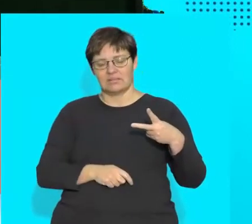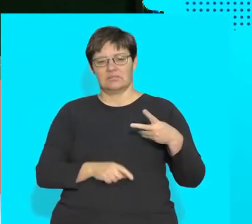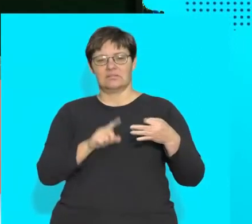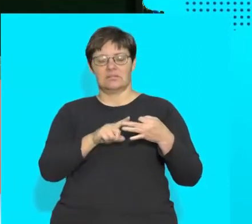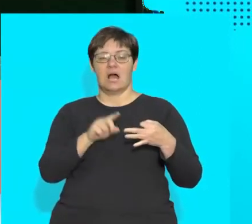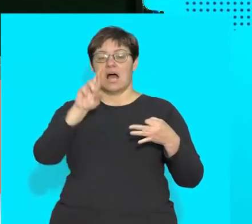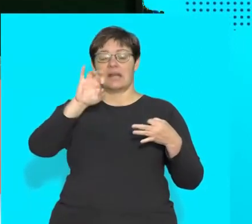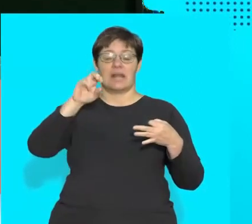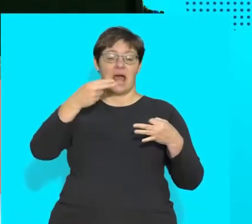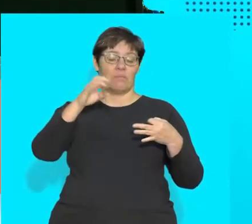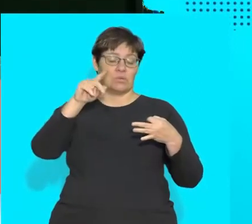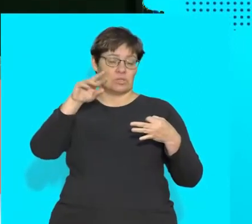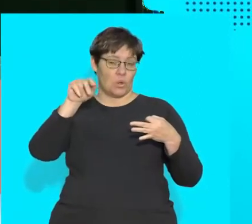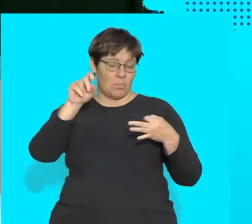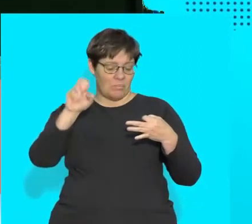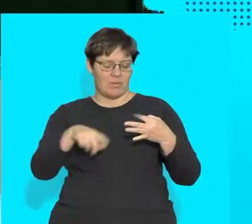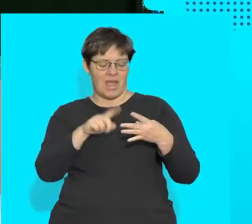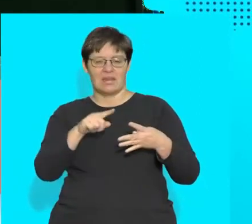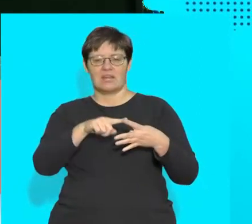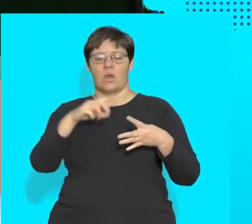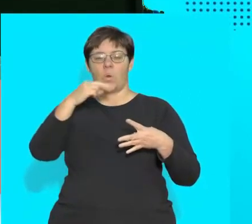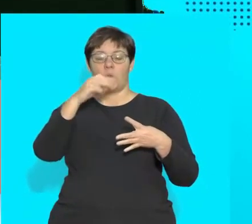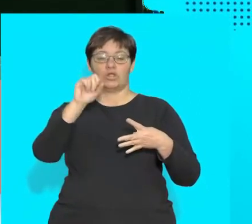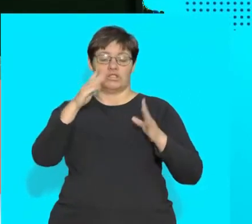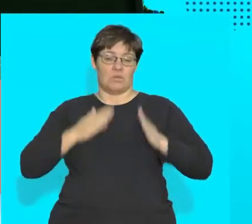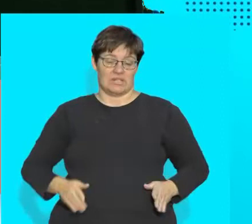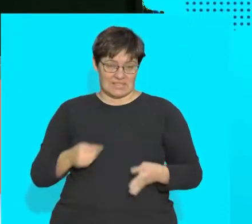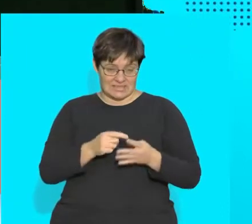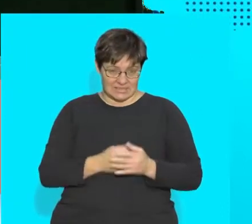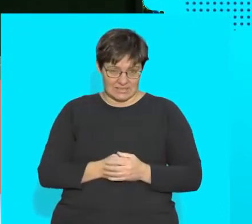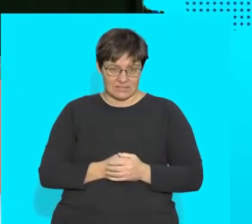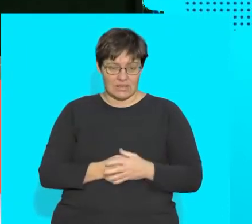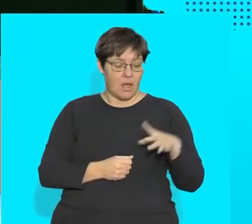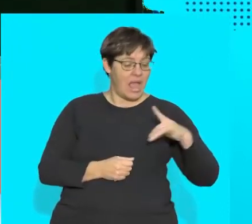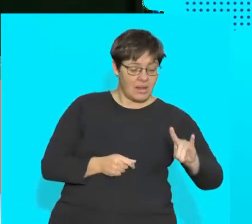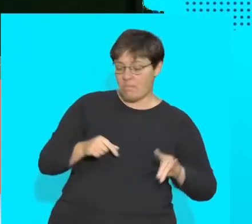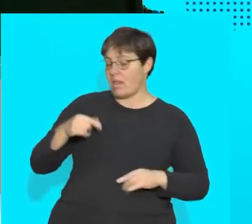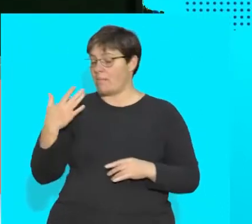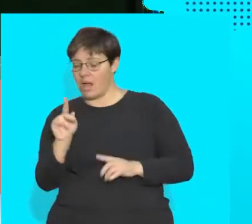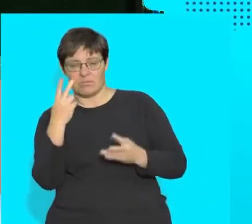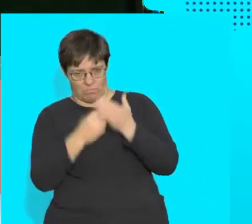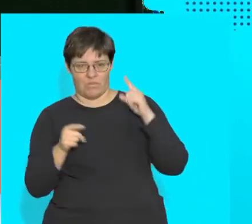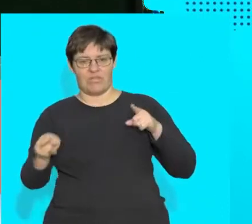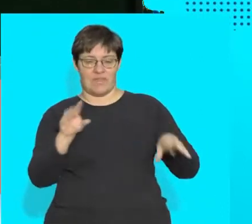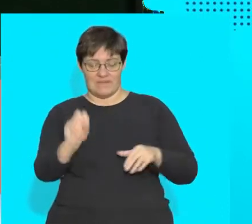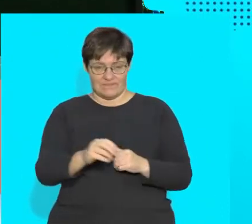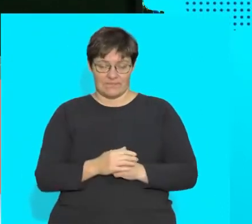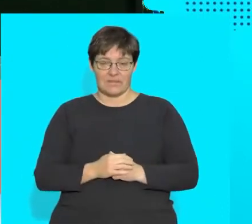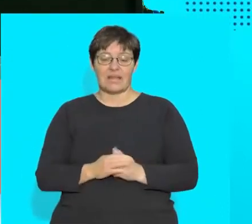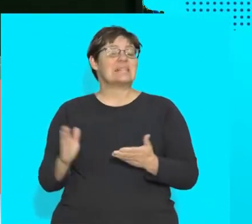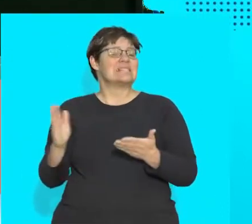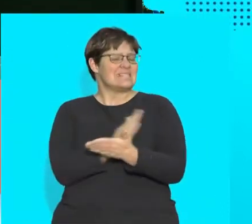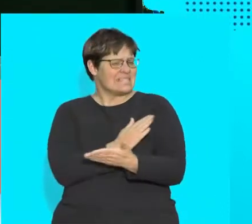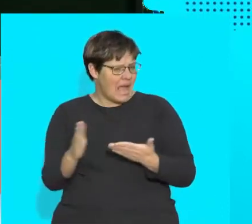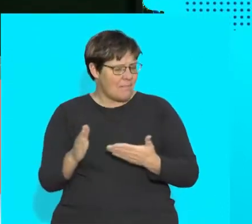reticulum, the ribosomes, and the Golgi body. Now, plant and animal cells all have those. Now, some